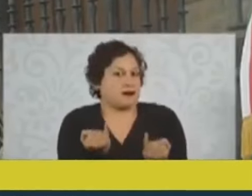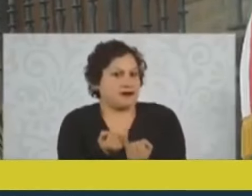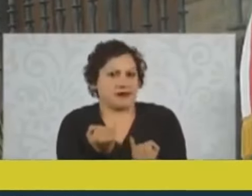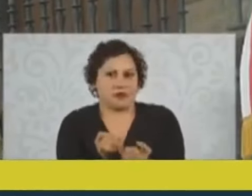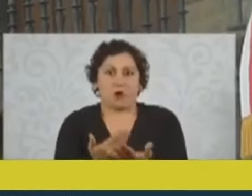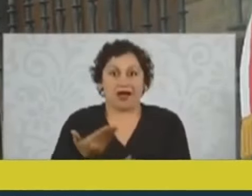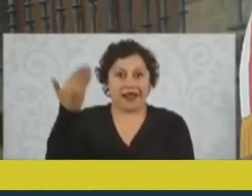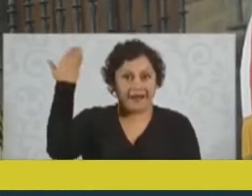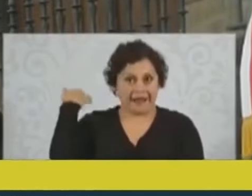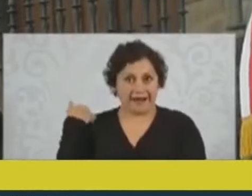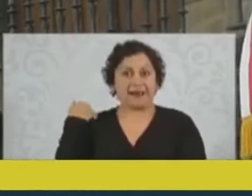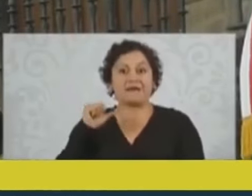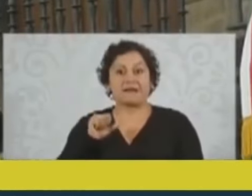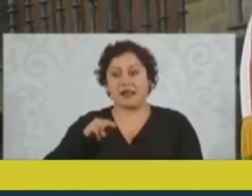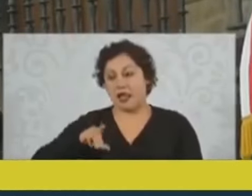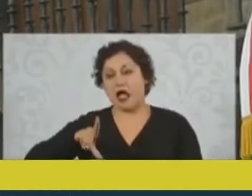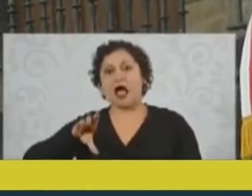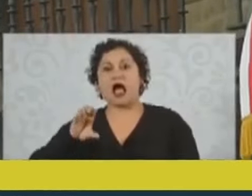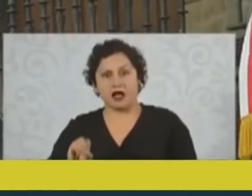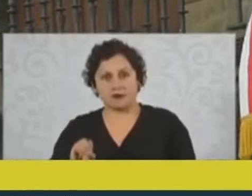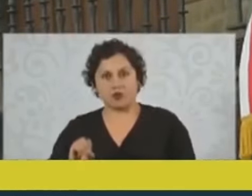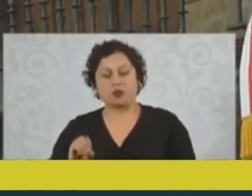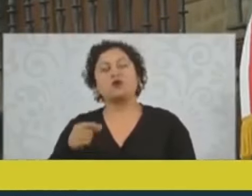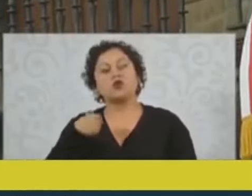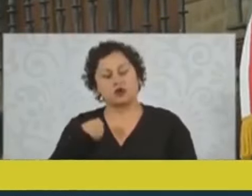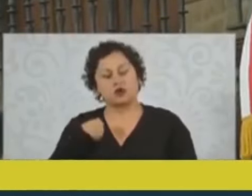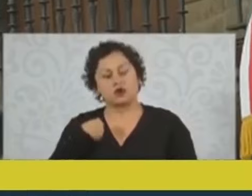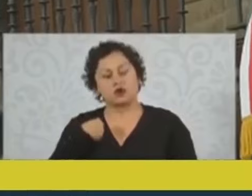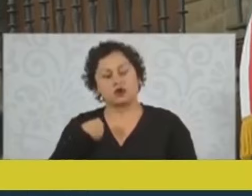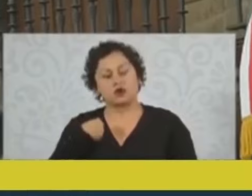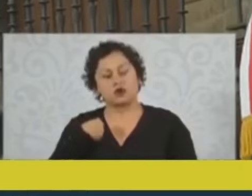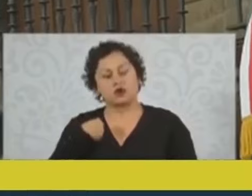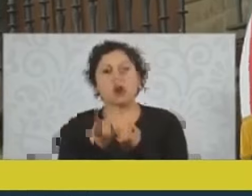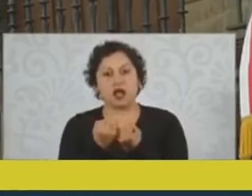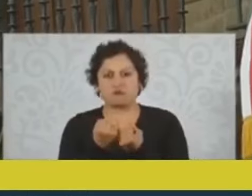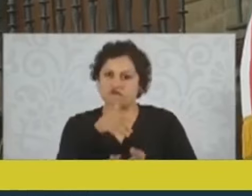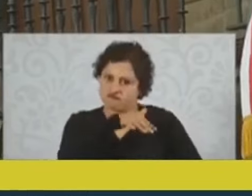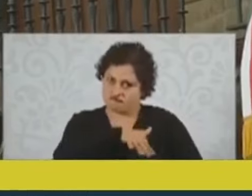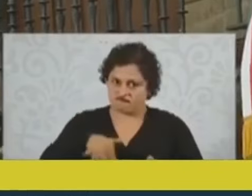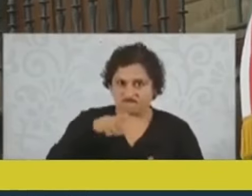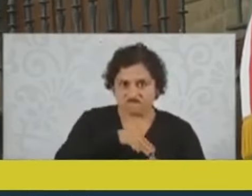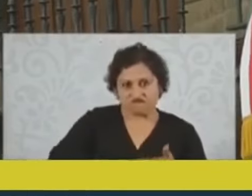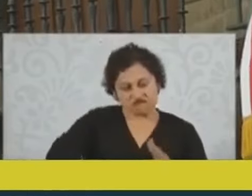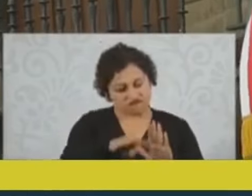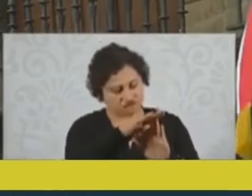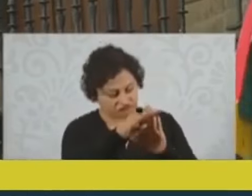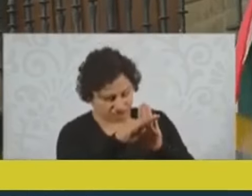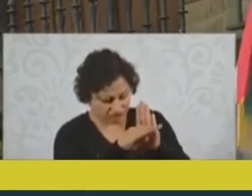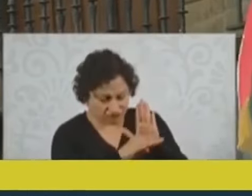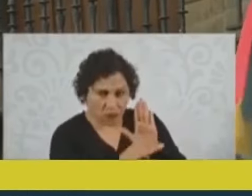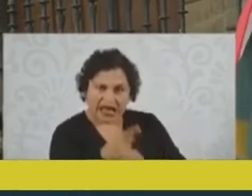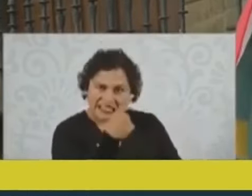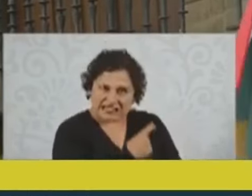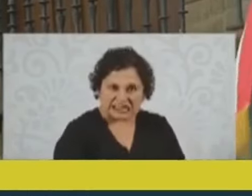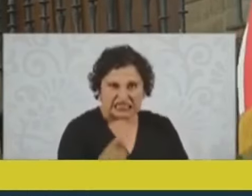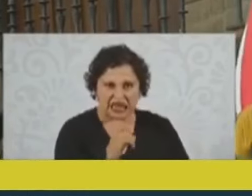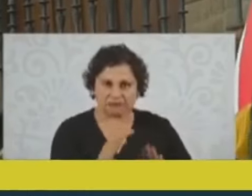as Andrés Manuel López Obrador did. I want to do with you the